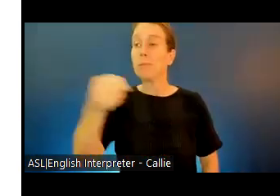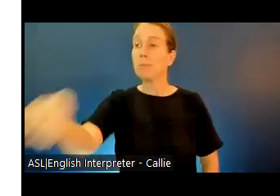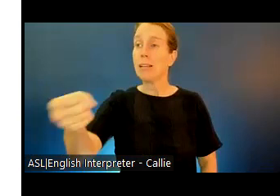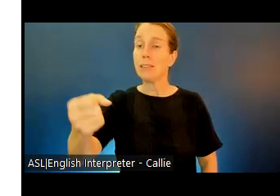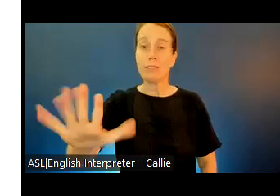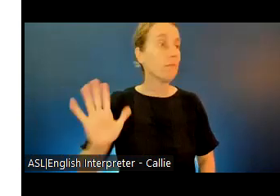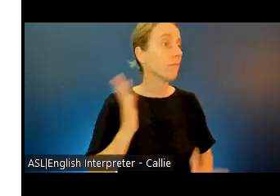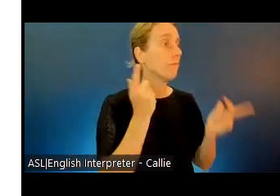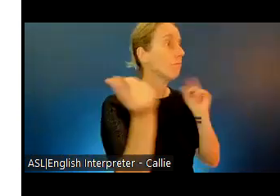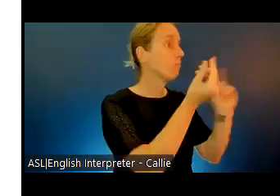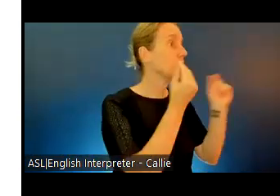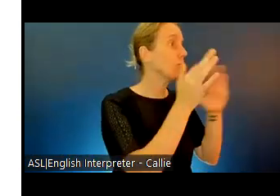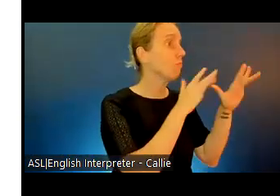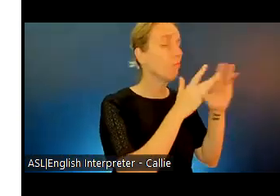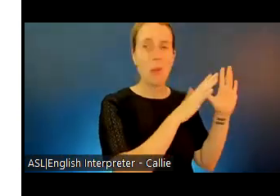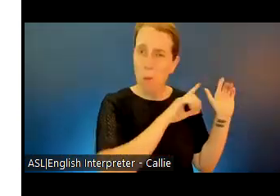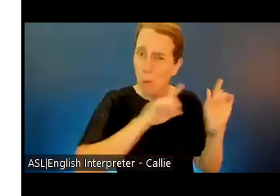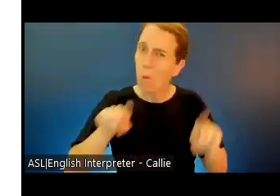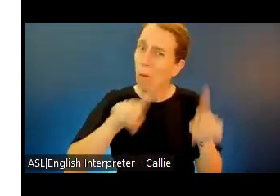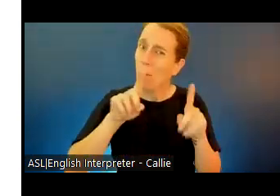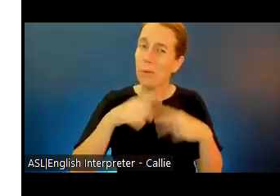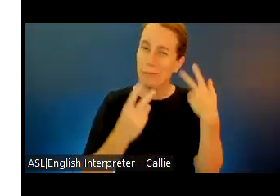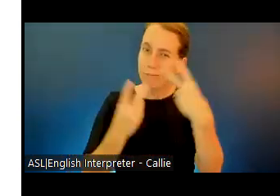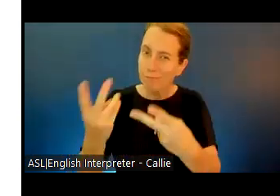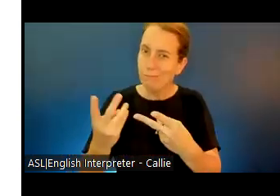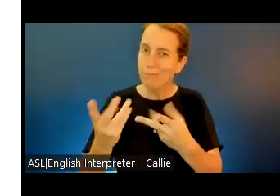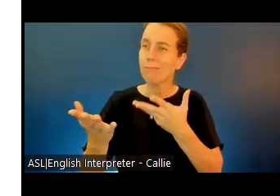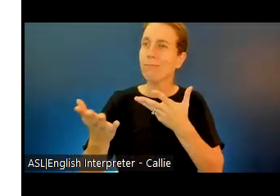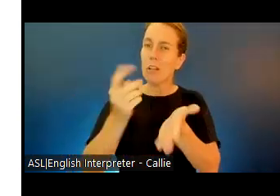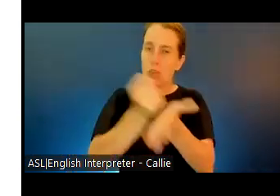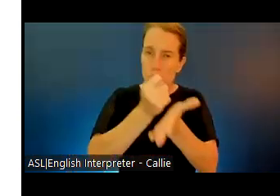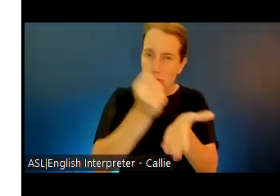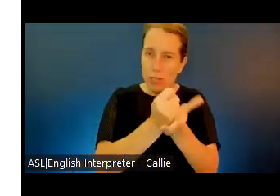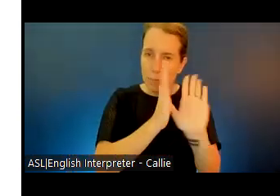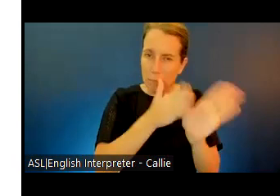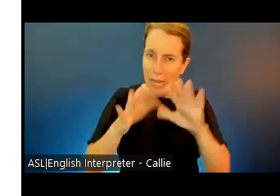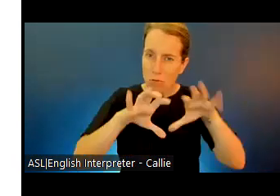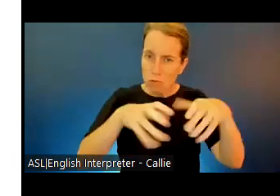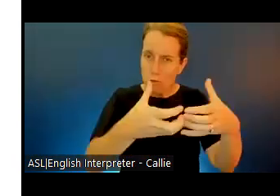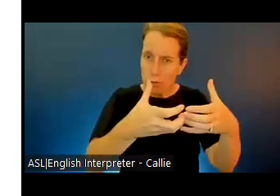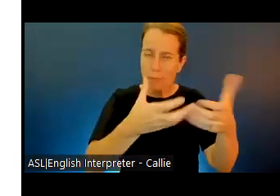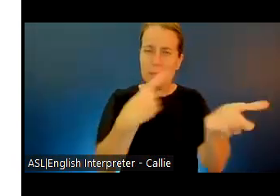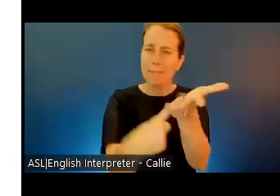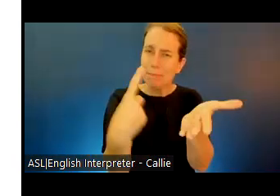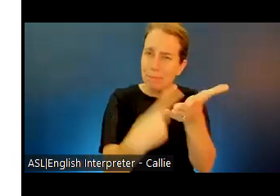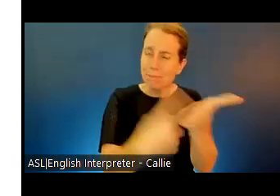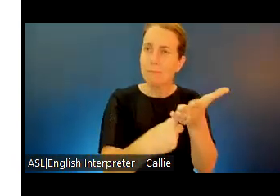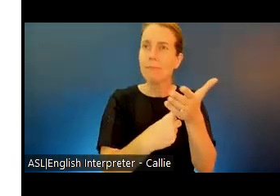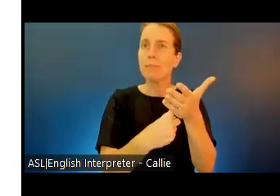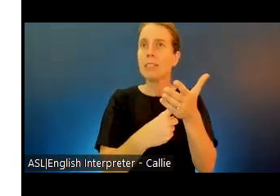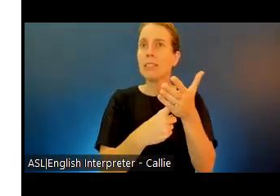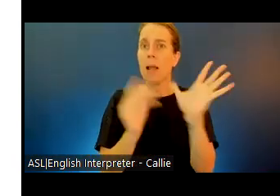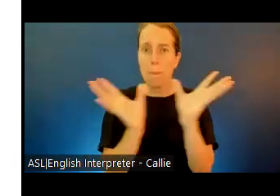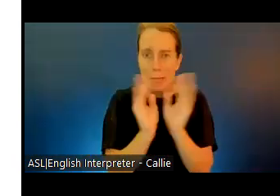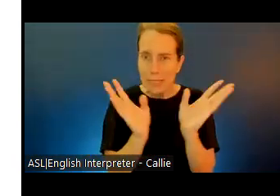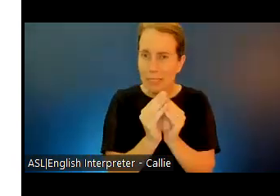Monitor, try to go on visits as much as you can, talk with the treatment professionals, participate in planning meetings and all those